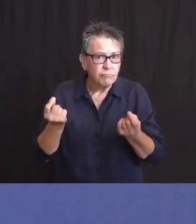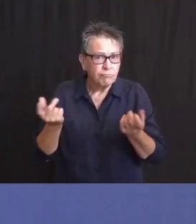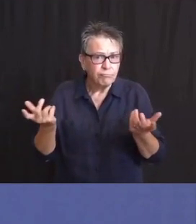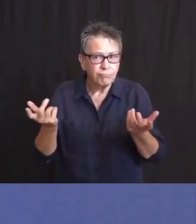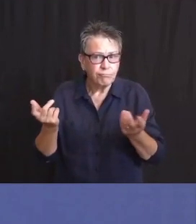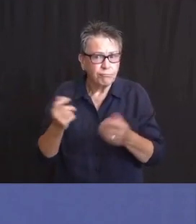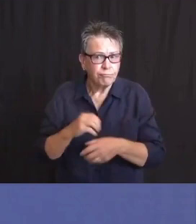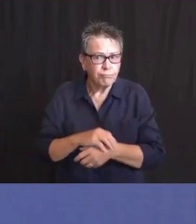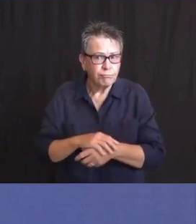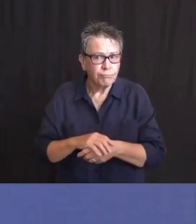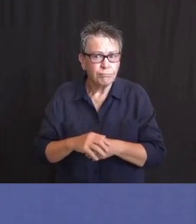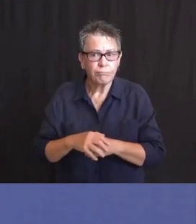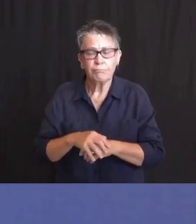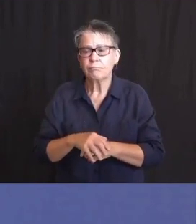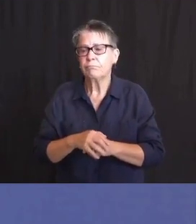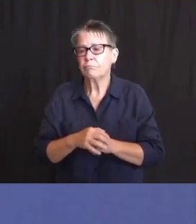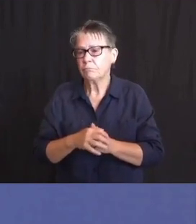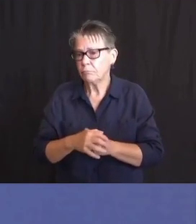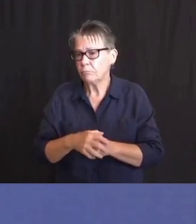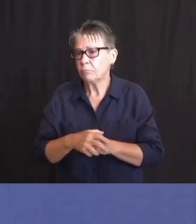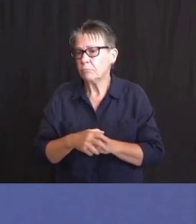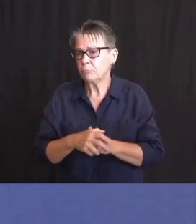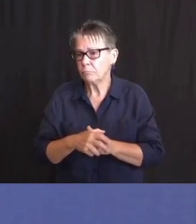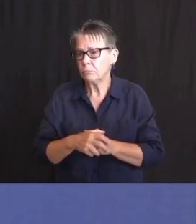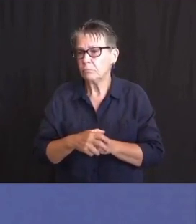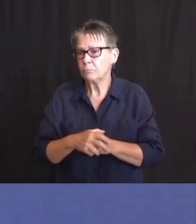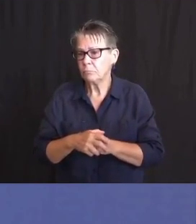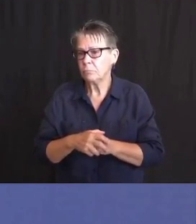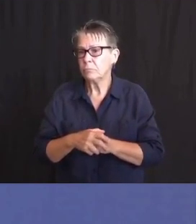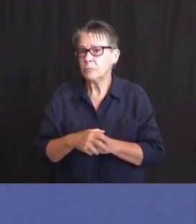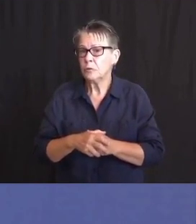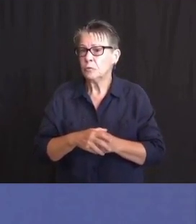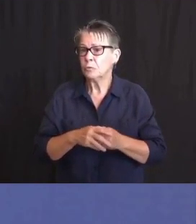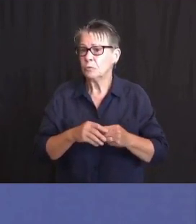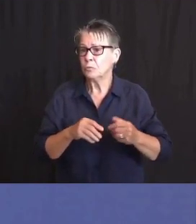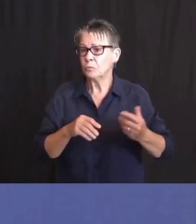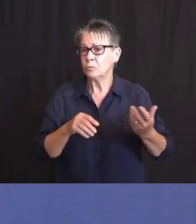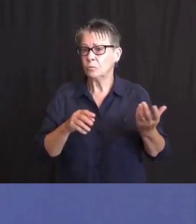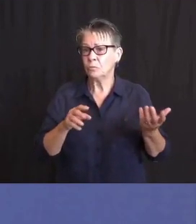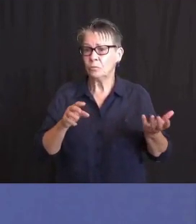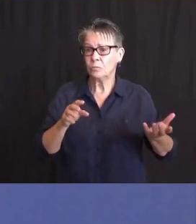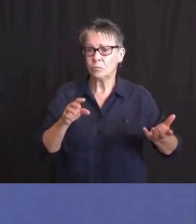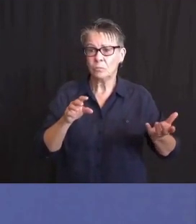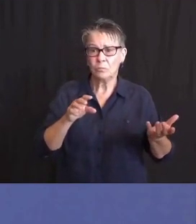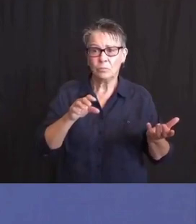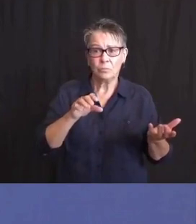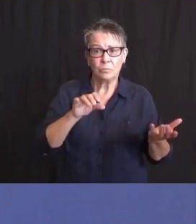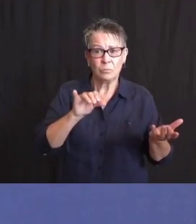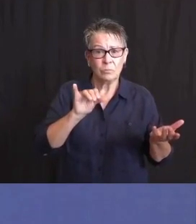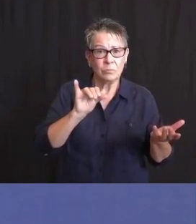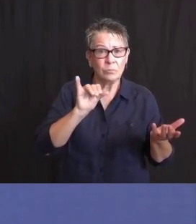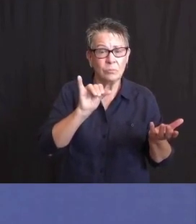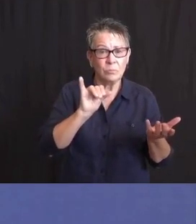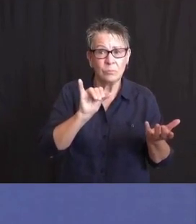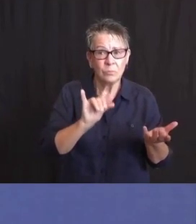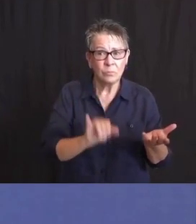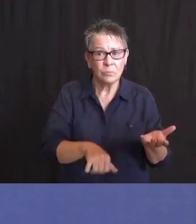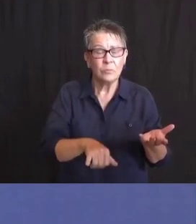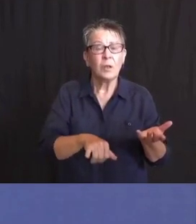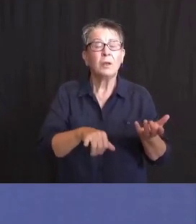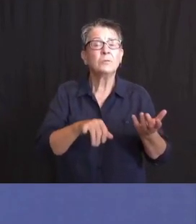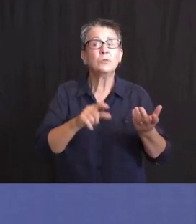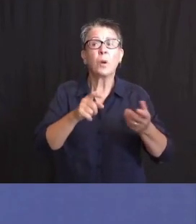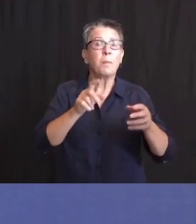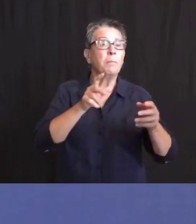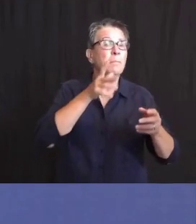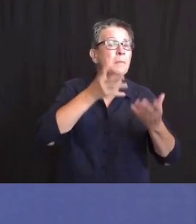the family and kids where that makes sense, but it's also helping the educators by lowering capacity. Yeah, I was asked this, and I